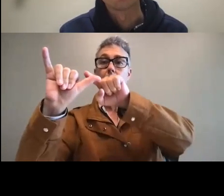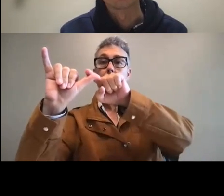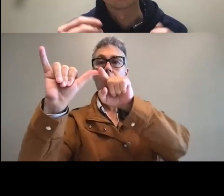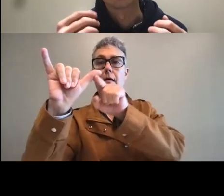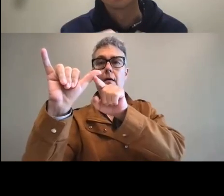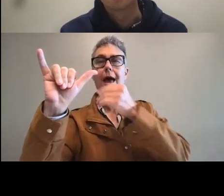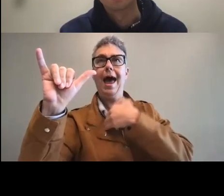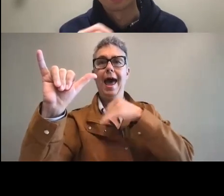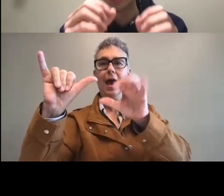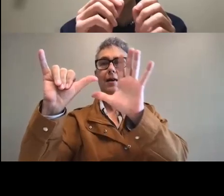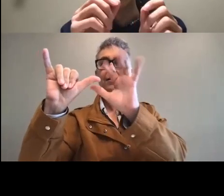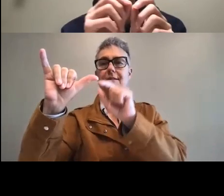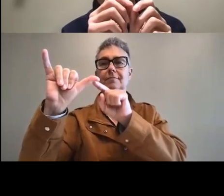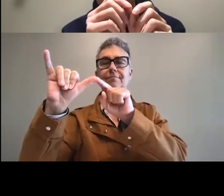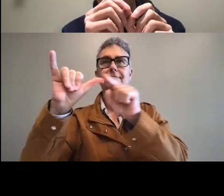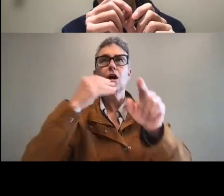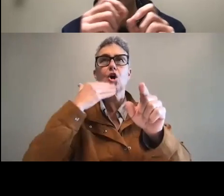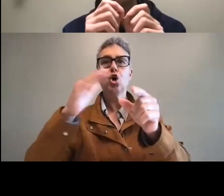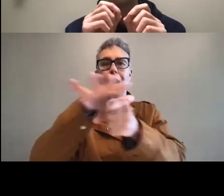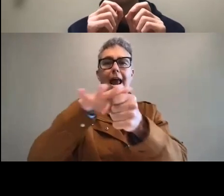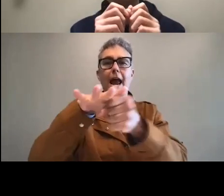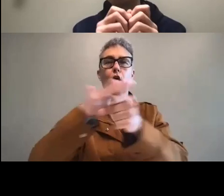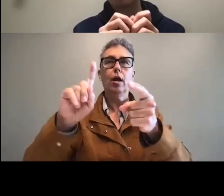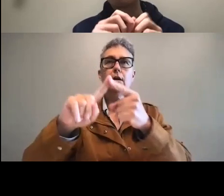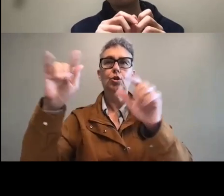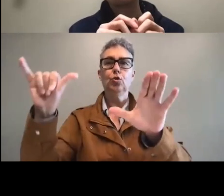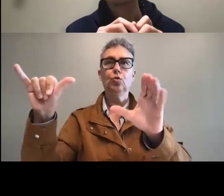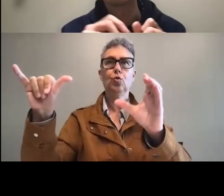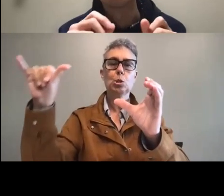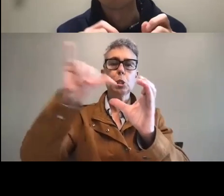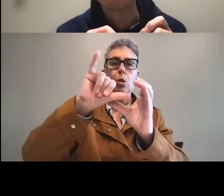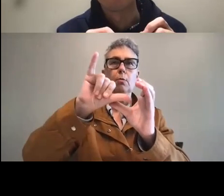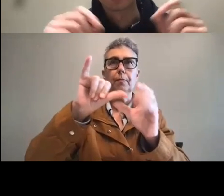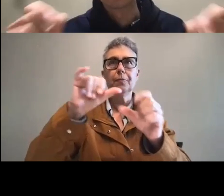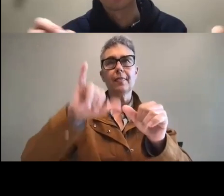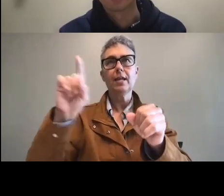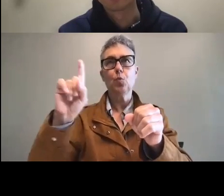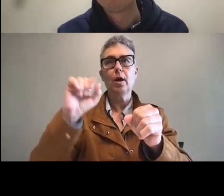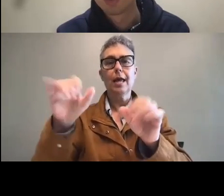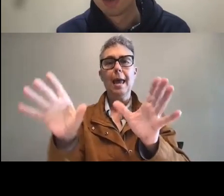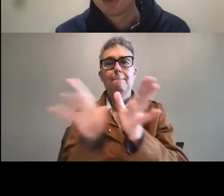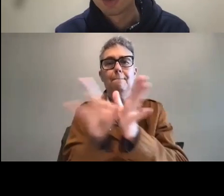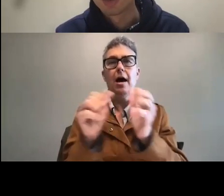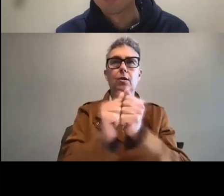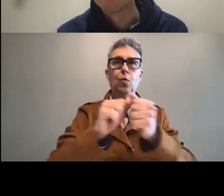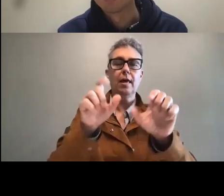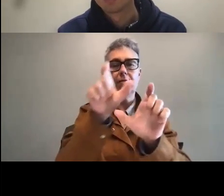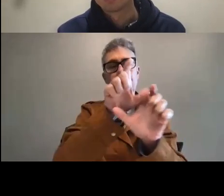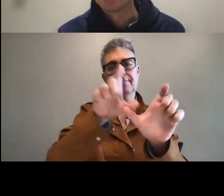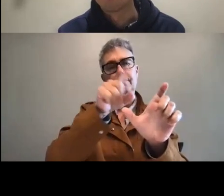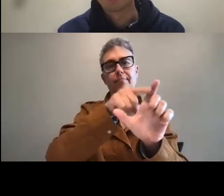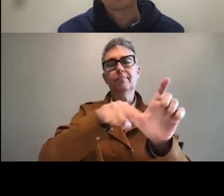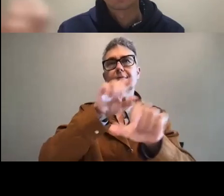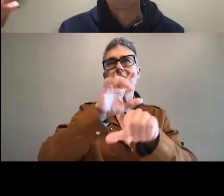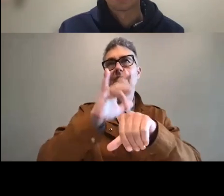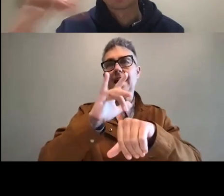has, that is primarily responsible for binding to the antigen.